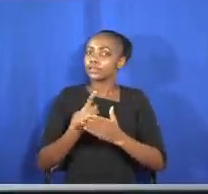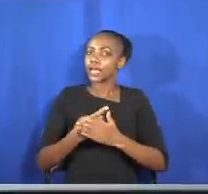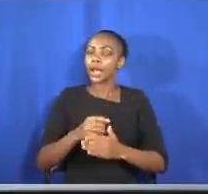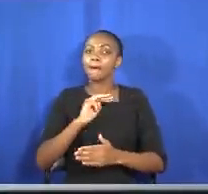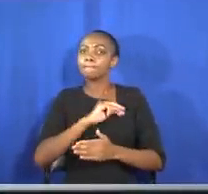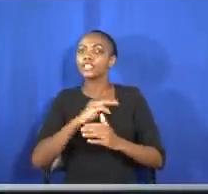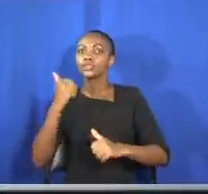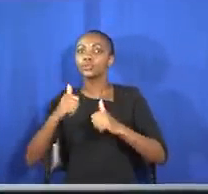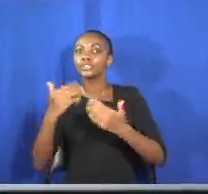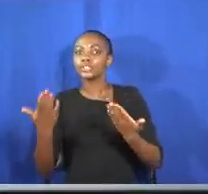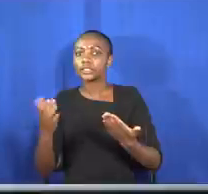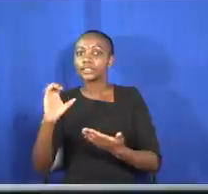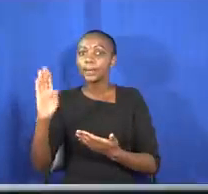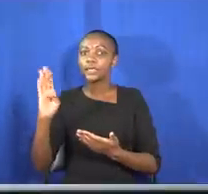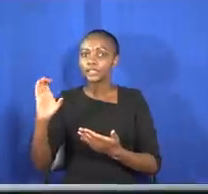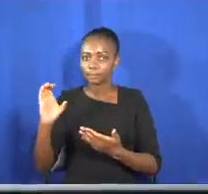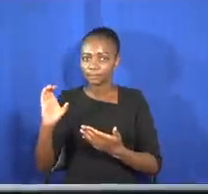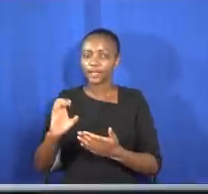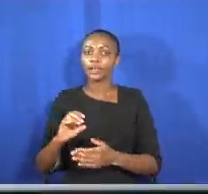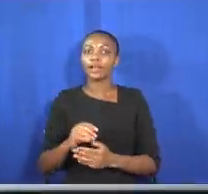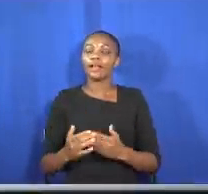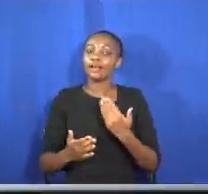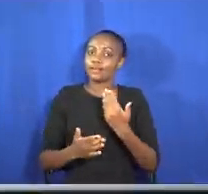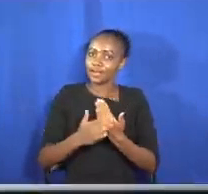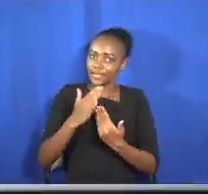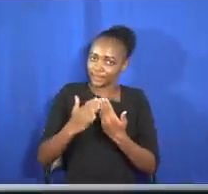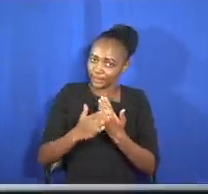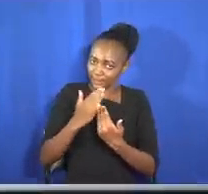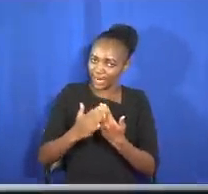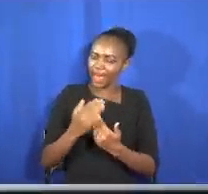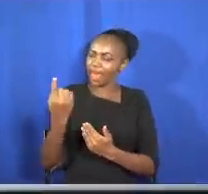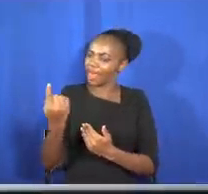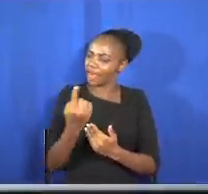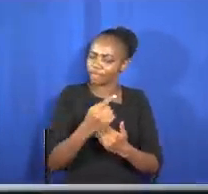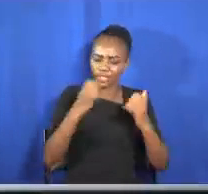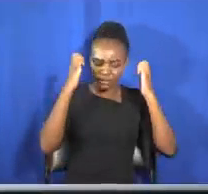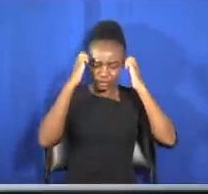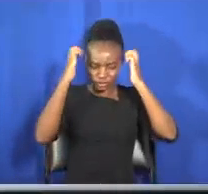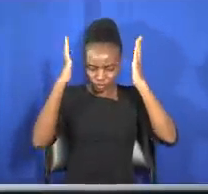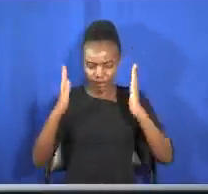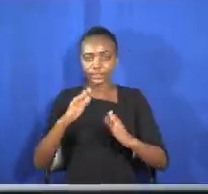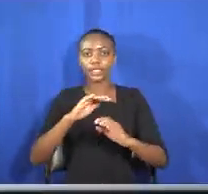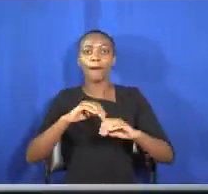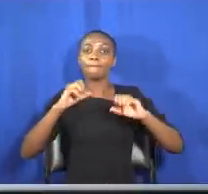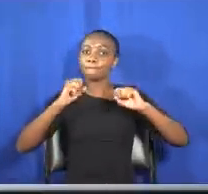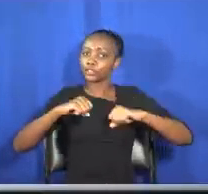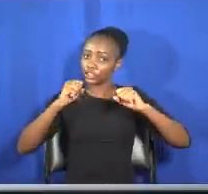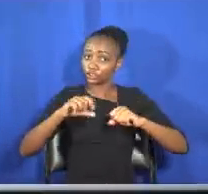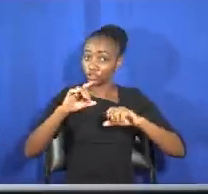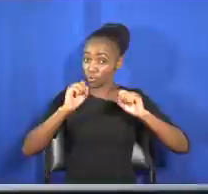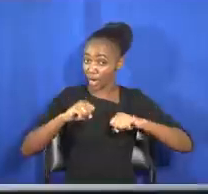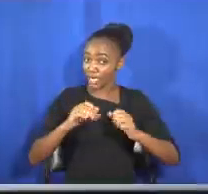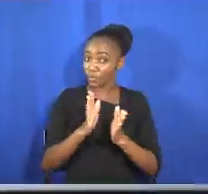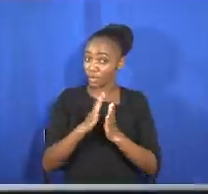Then what is the mission of CBC? Nurturing every learner's potential. You agree with me,